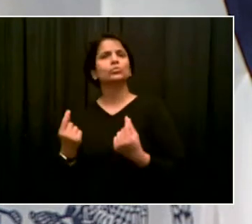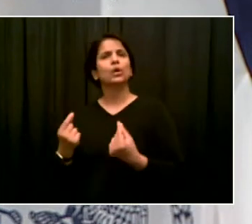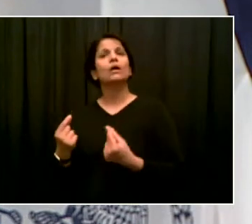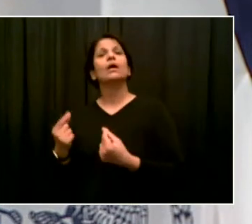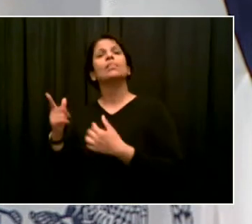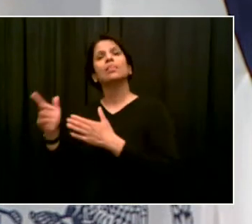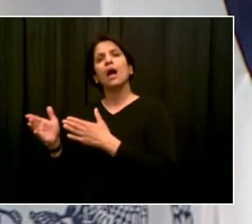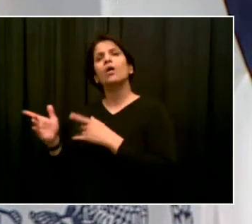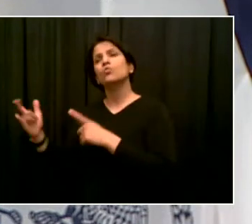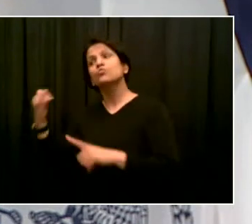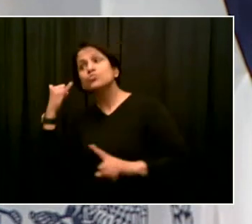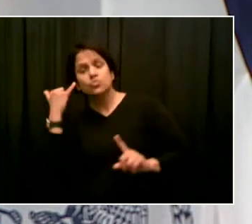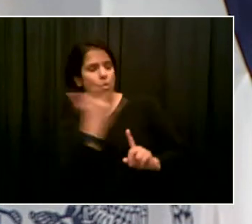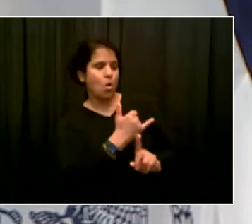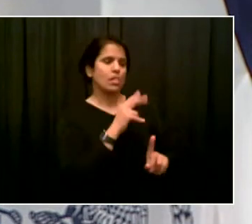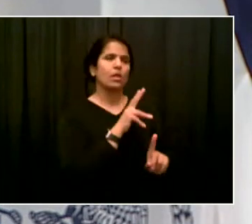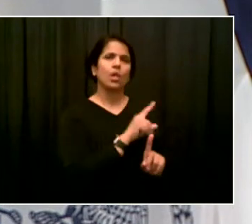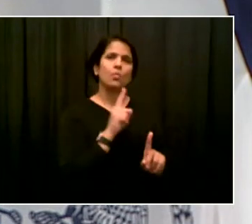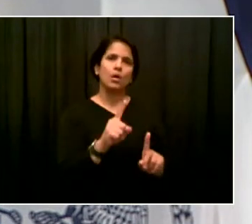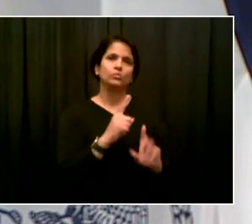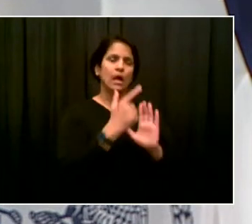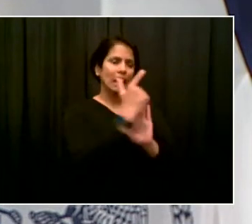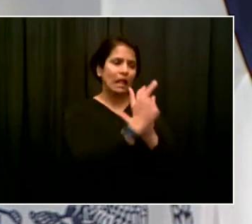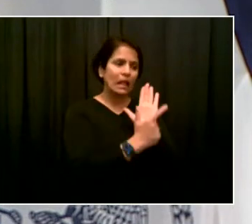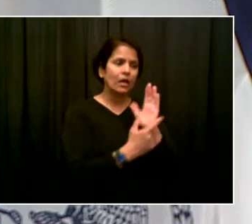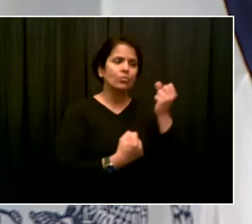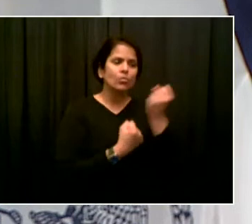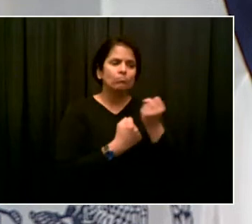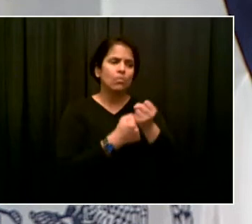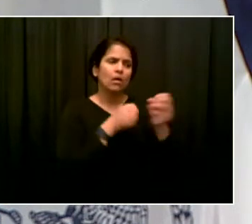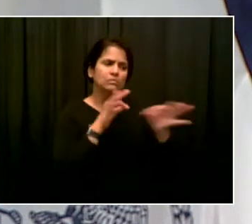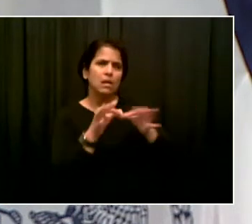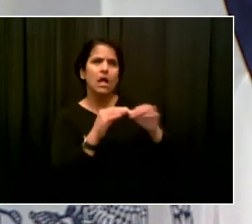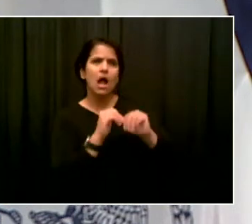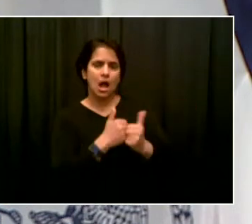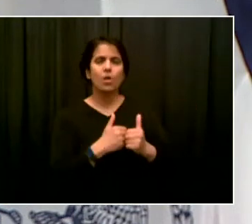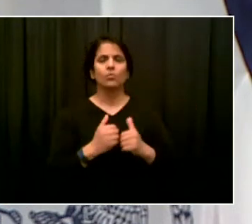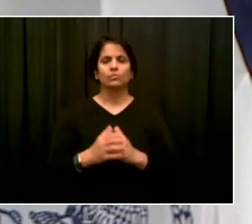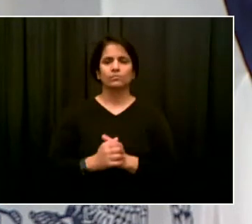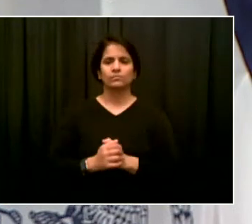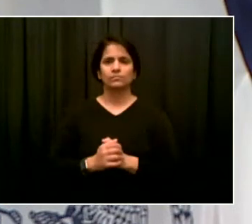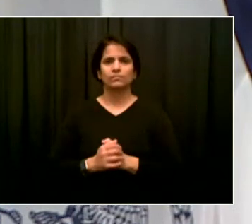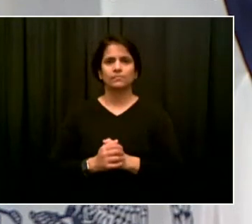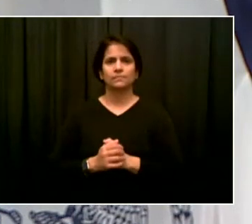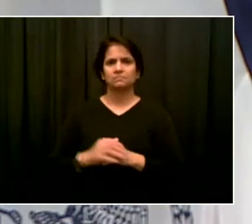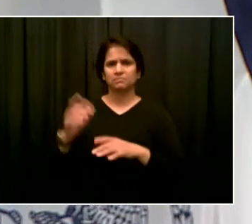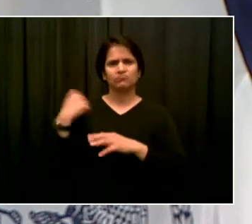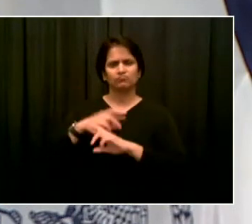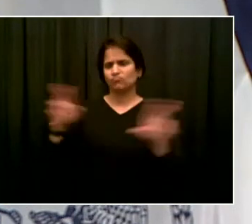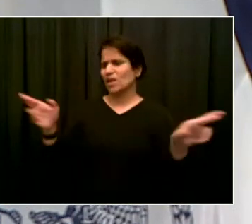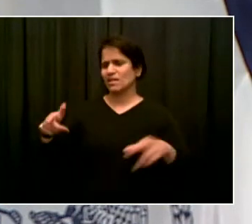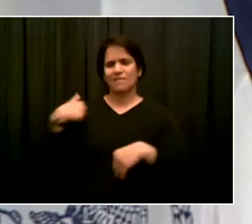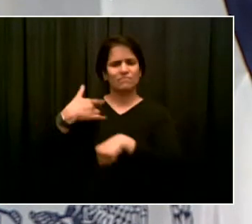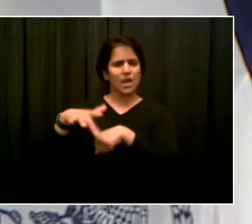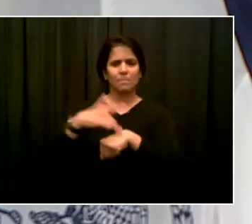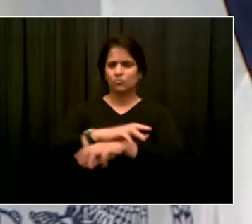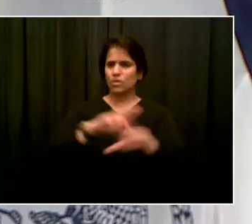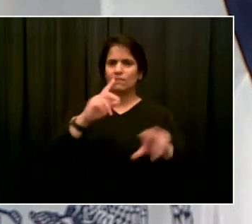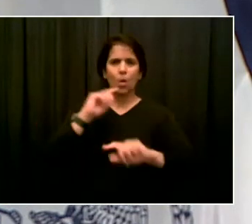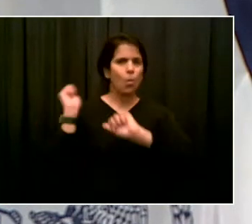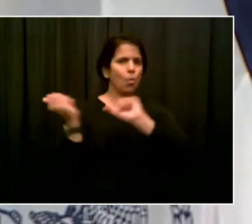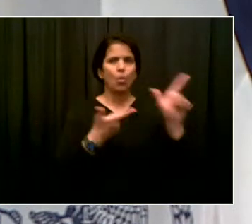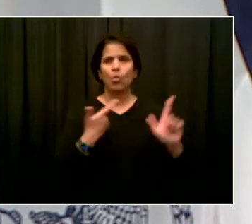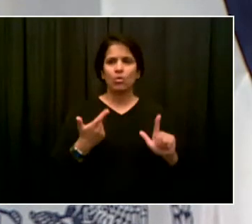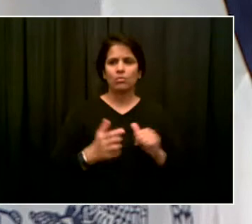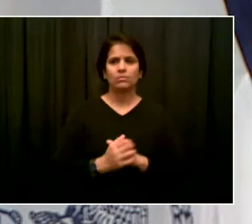evictions. So that's always going to be available to all New Yorkers. Last question for today goes to Juliet from 1010 Wins.